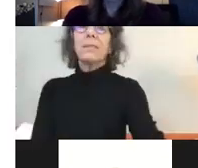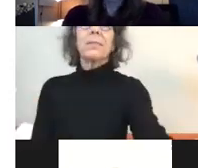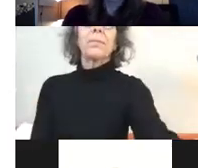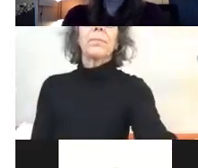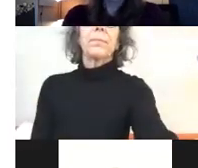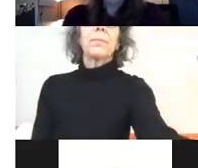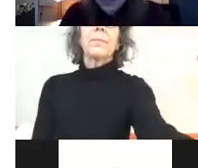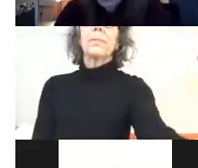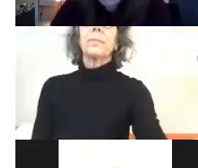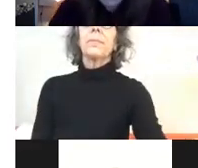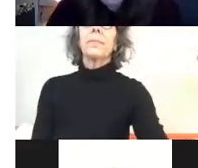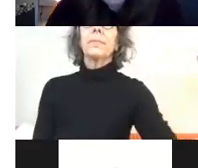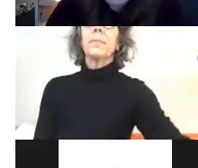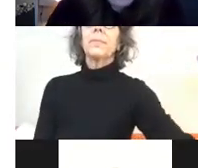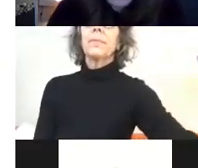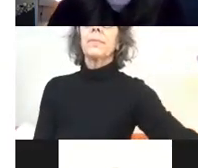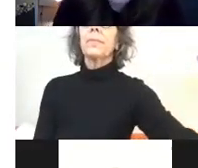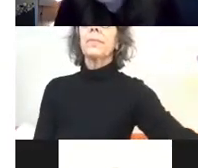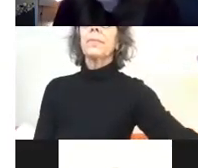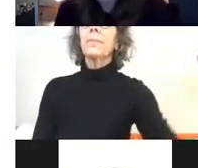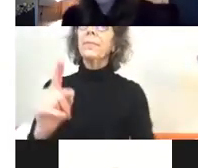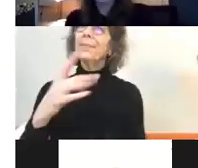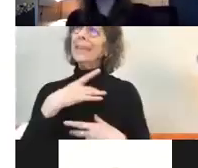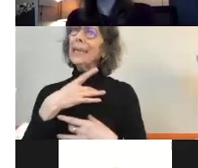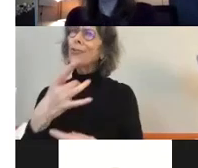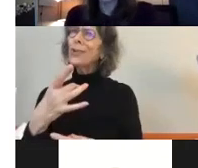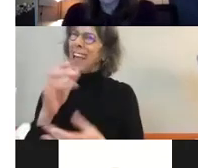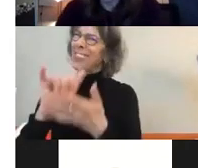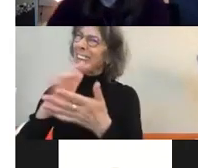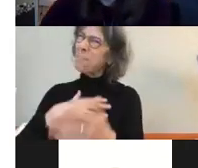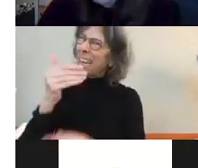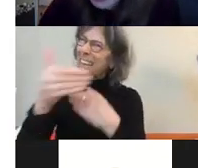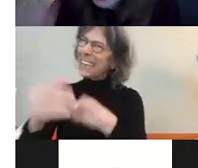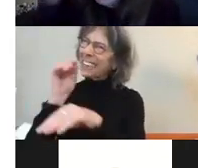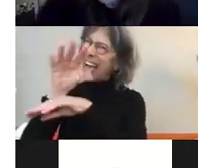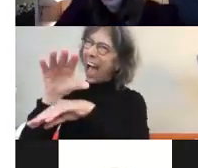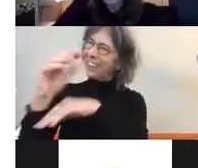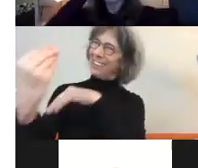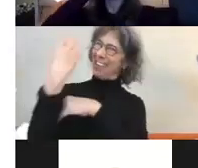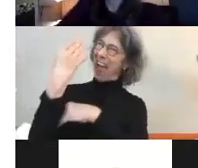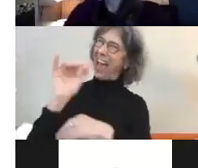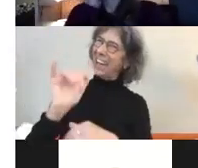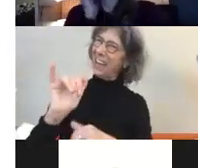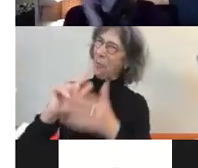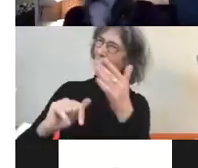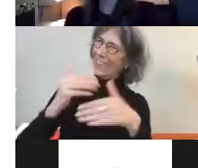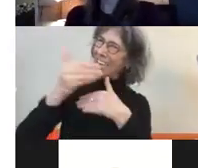see. Okay, interesting. That actually, this was exactly my next one.